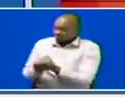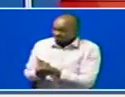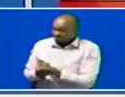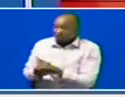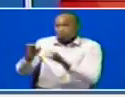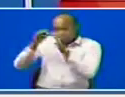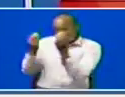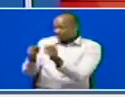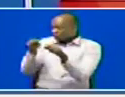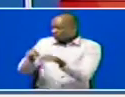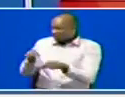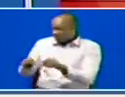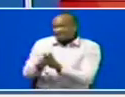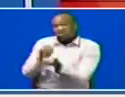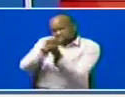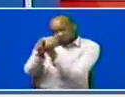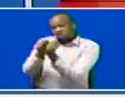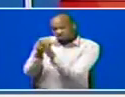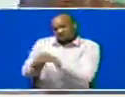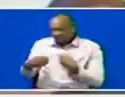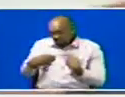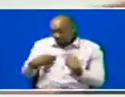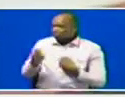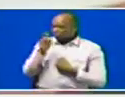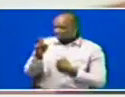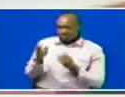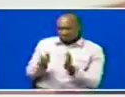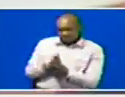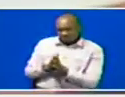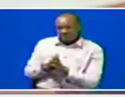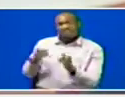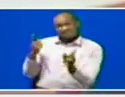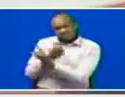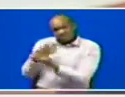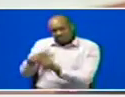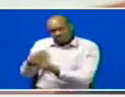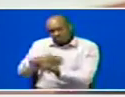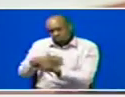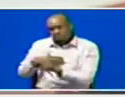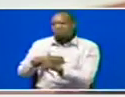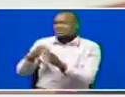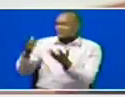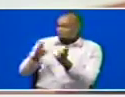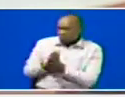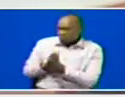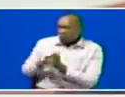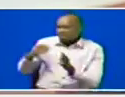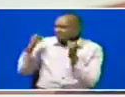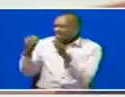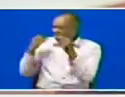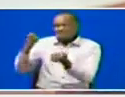the world of today is really changing. We are seeing yes. an increase in secularization. Yes. Modernity has come with so